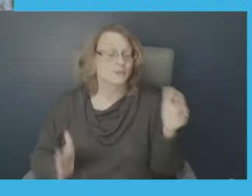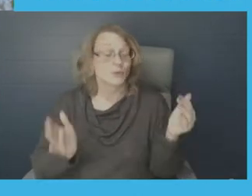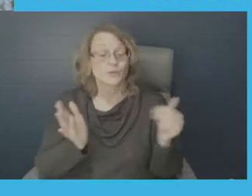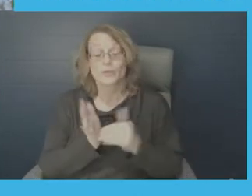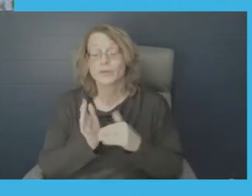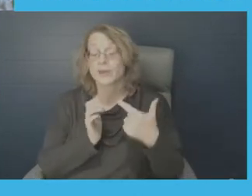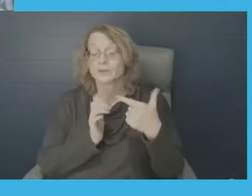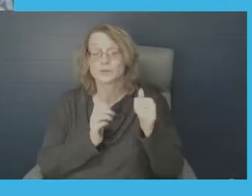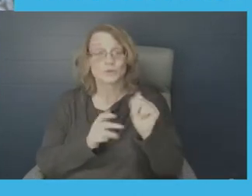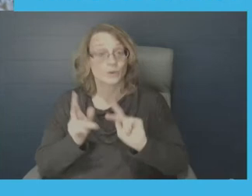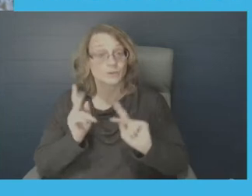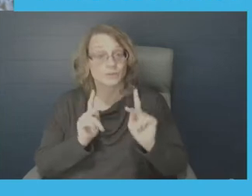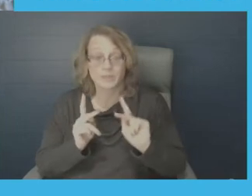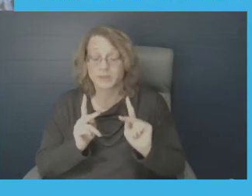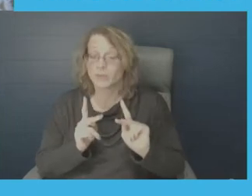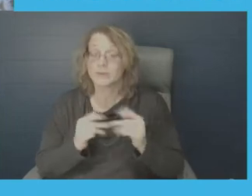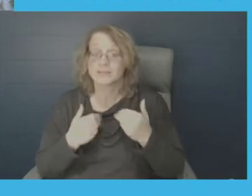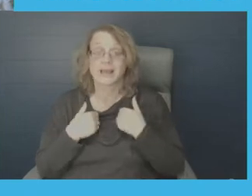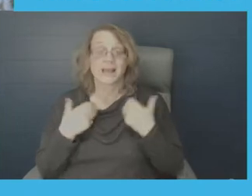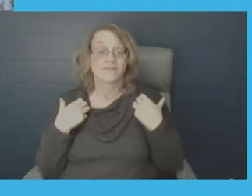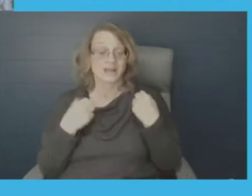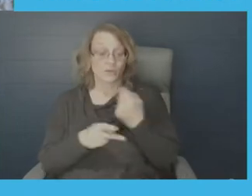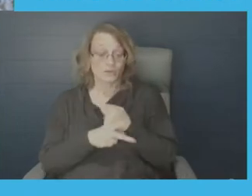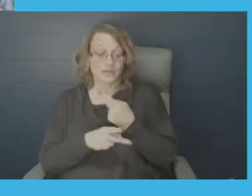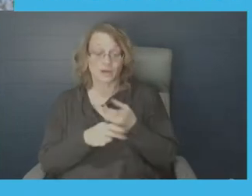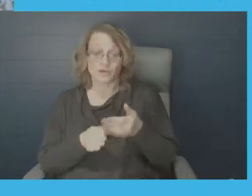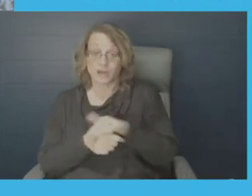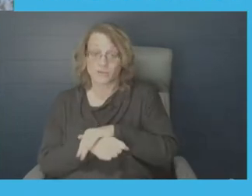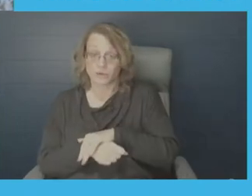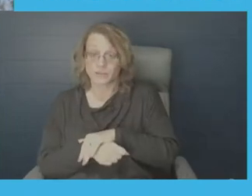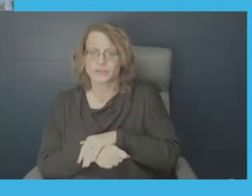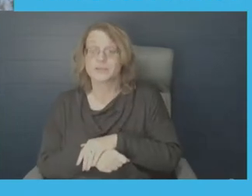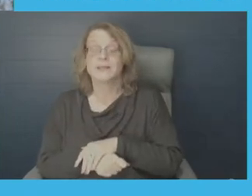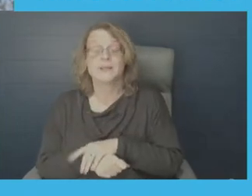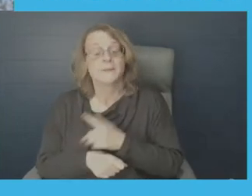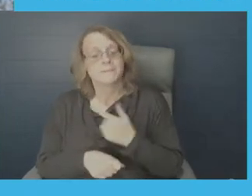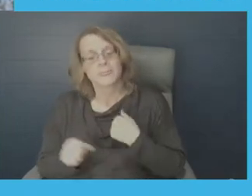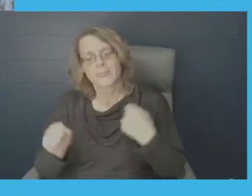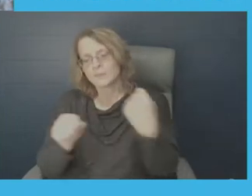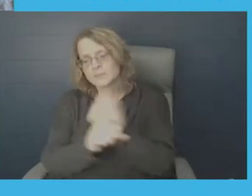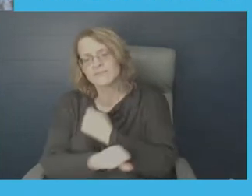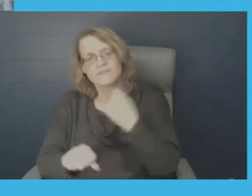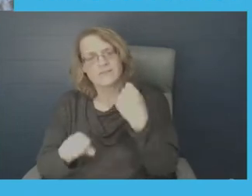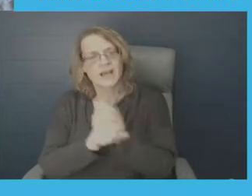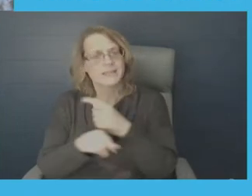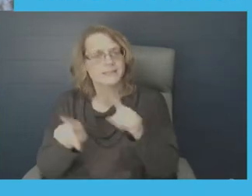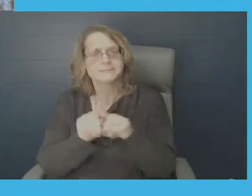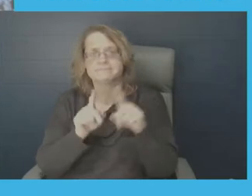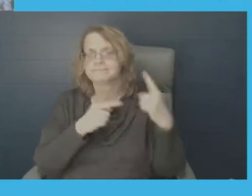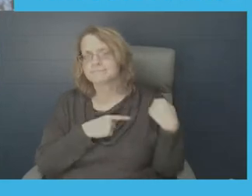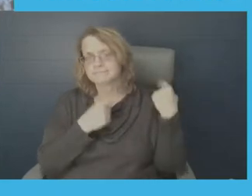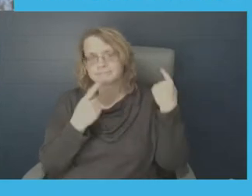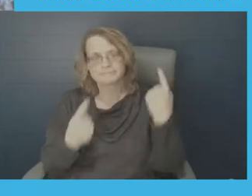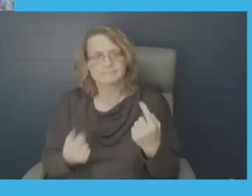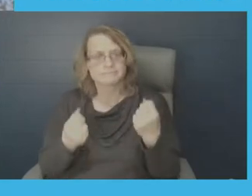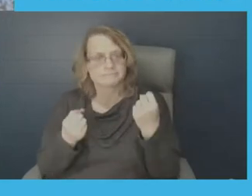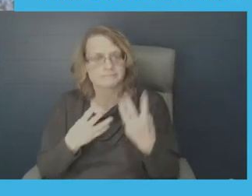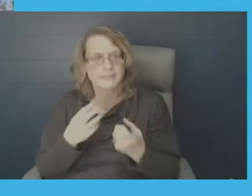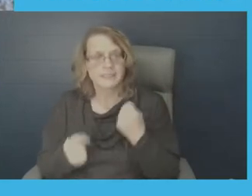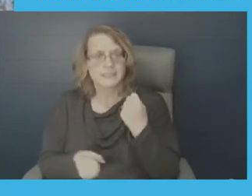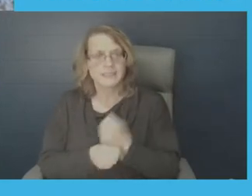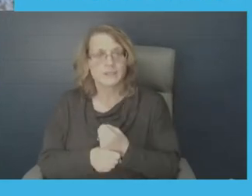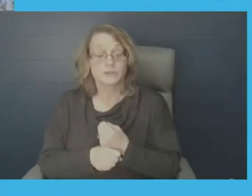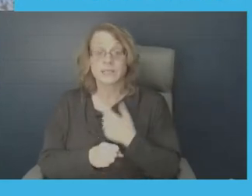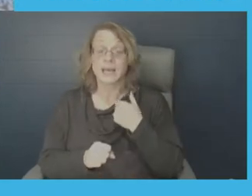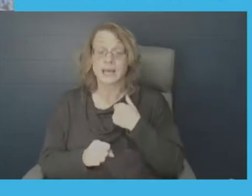get 600,000 Georgians out of the Medicaid coverage gap, or the health care coverage gap, as I stood fighting for what I've